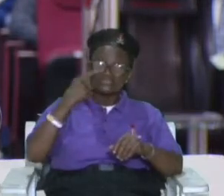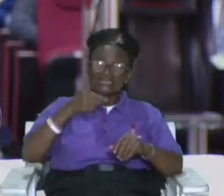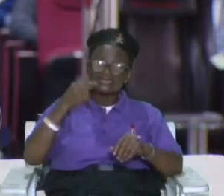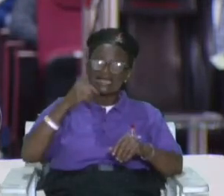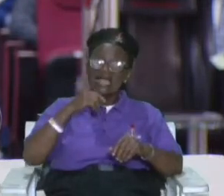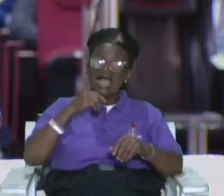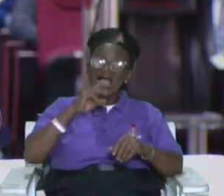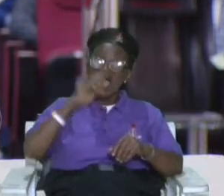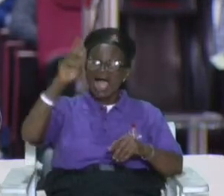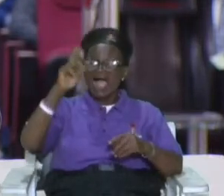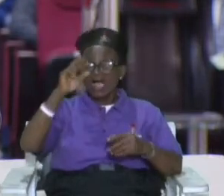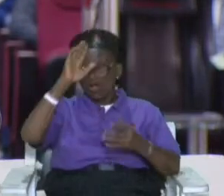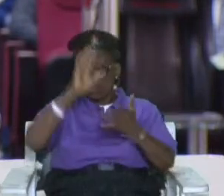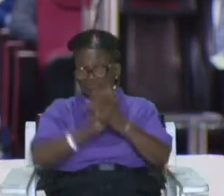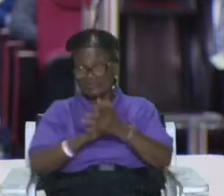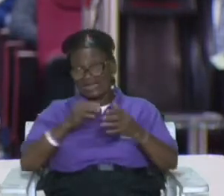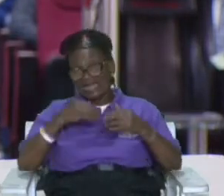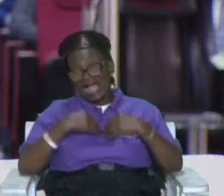had